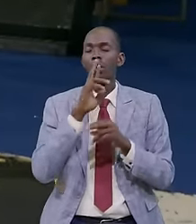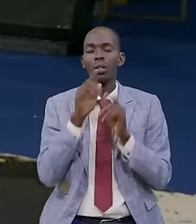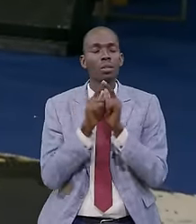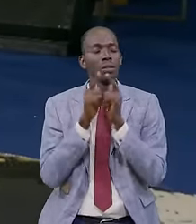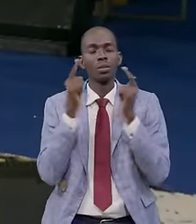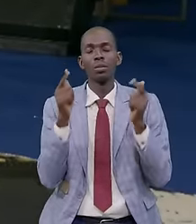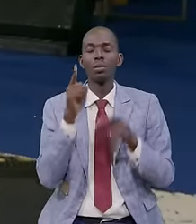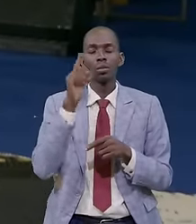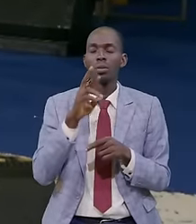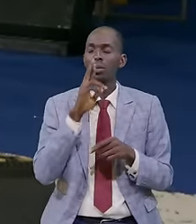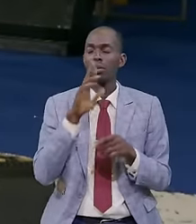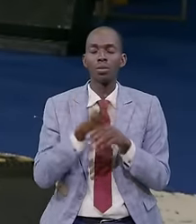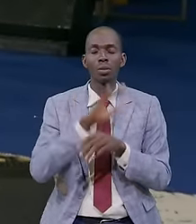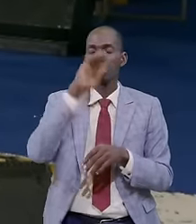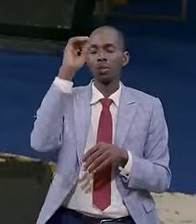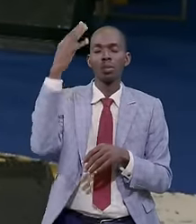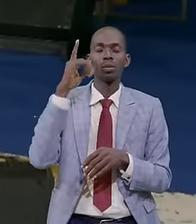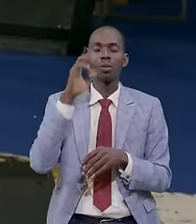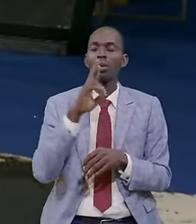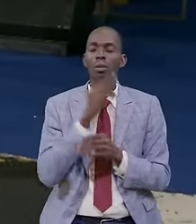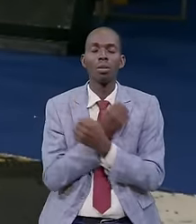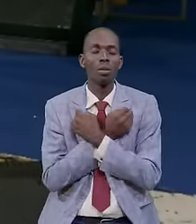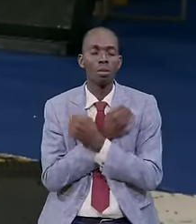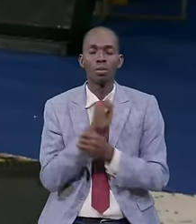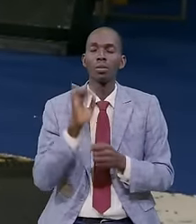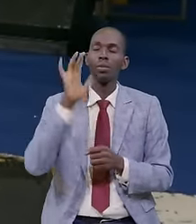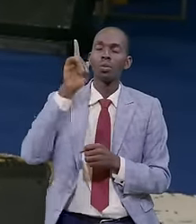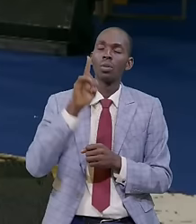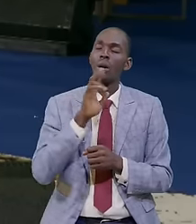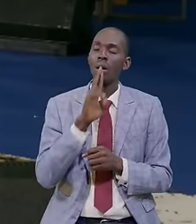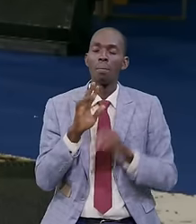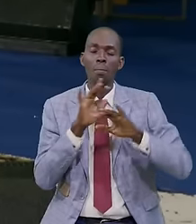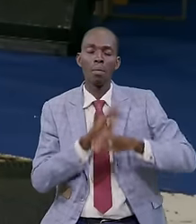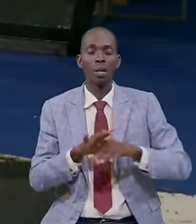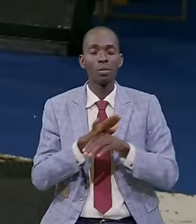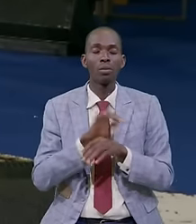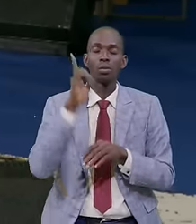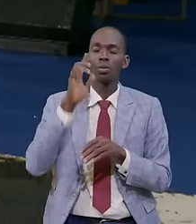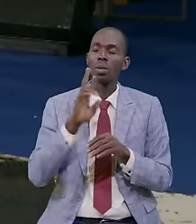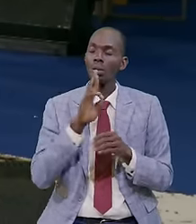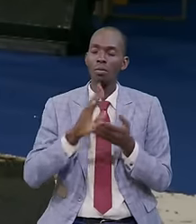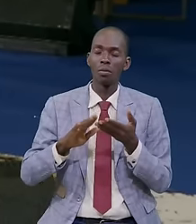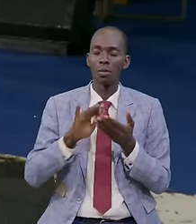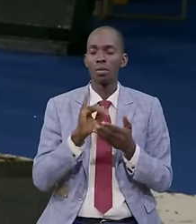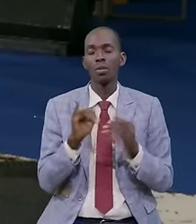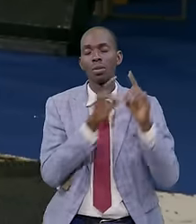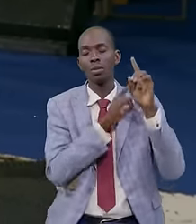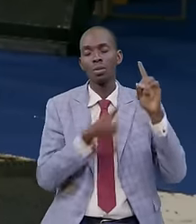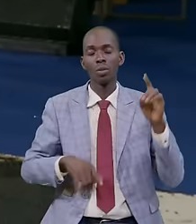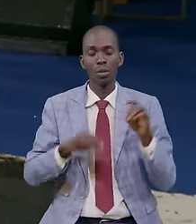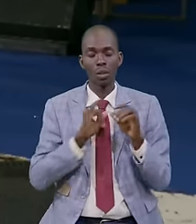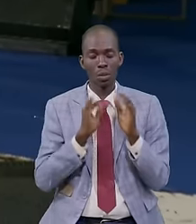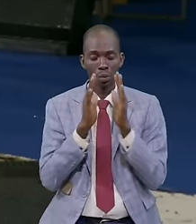are gracious. You are loving. You are merciful. You are forgiving. Lord, I pray you